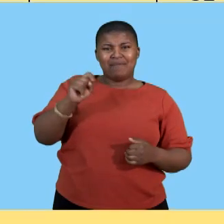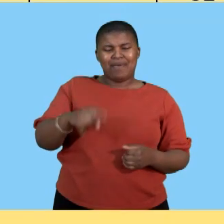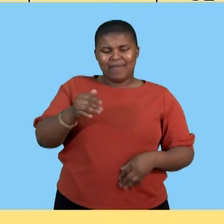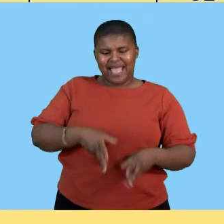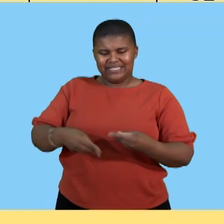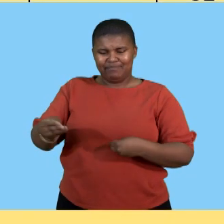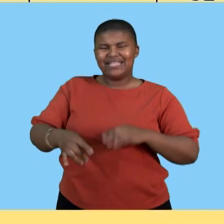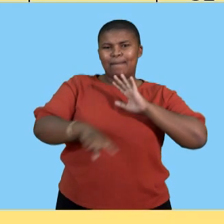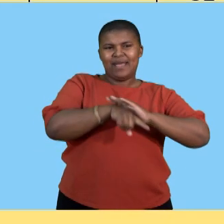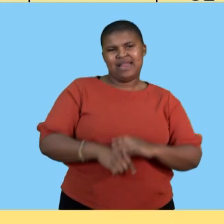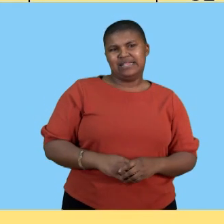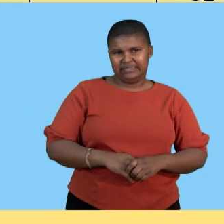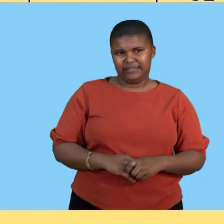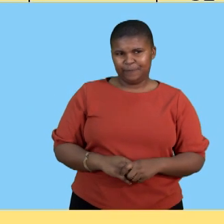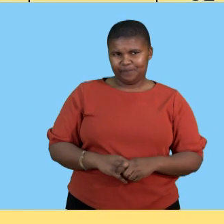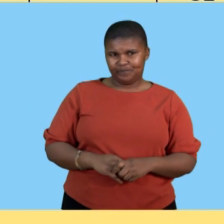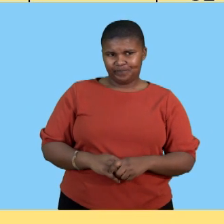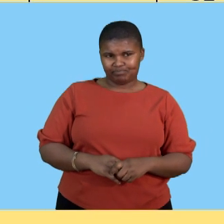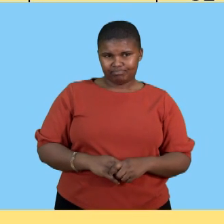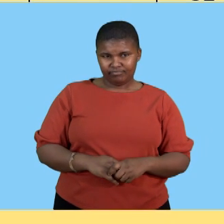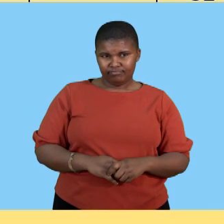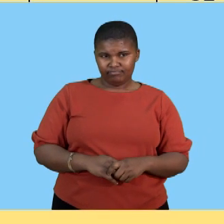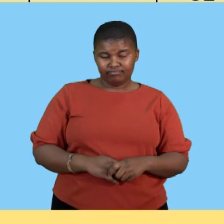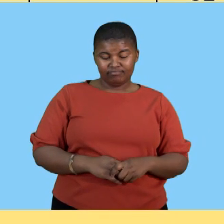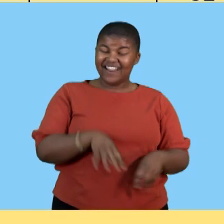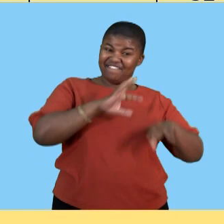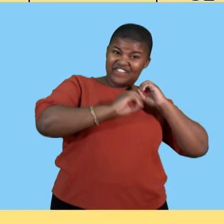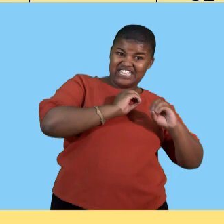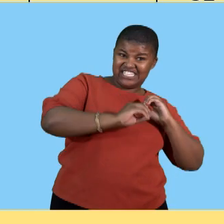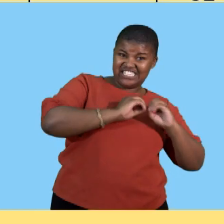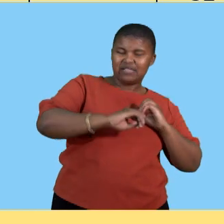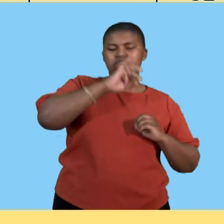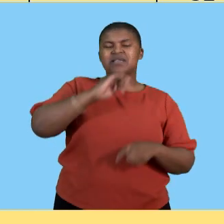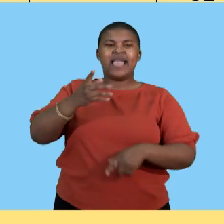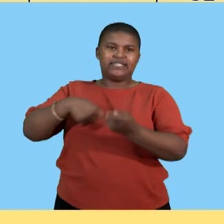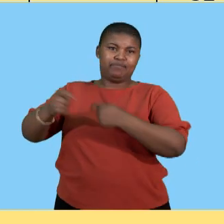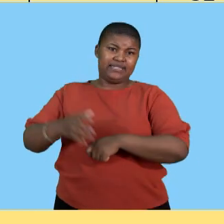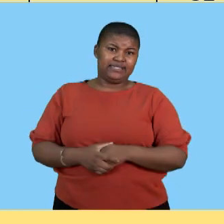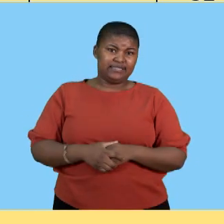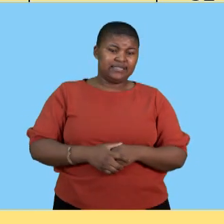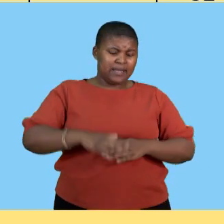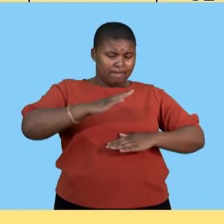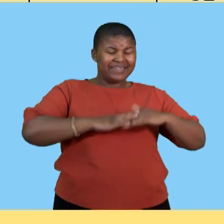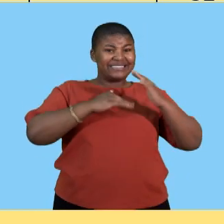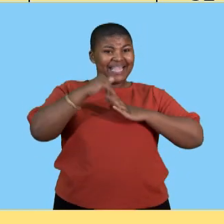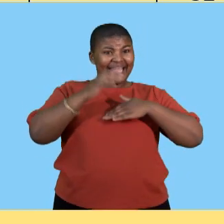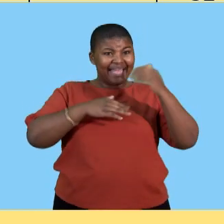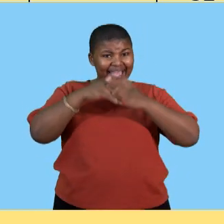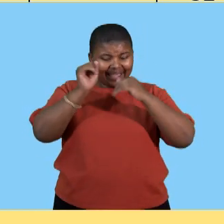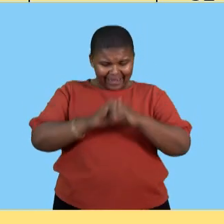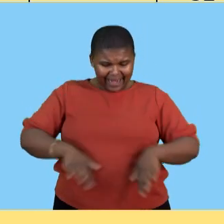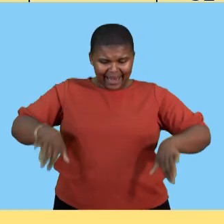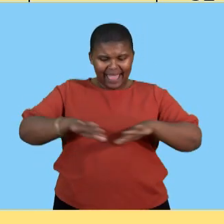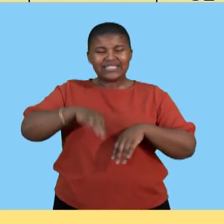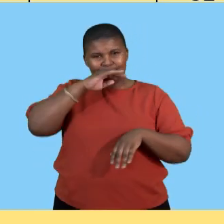expense. Repairs are an expense. And land and buildings are an asset.